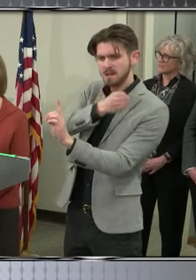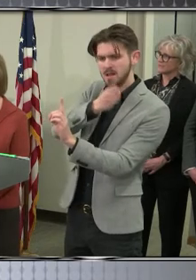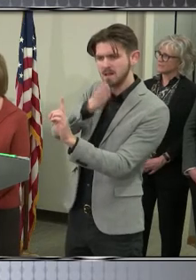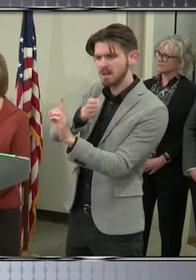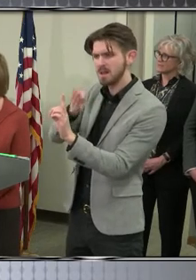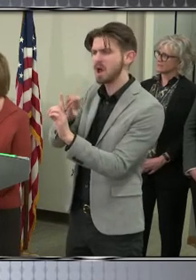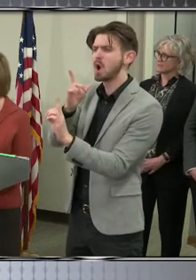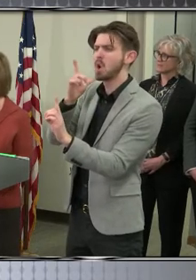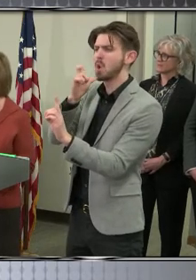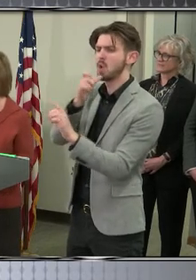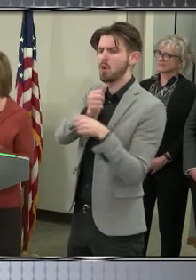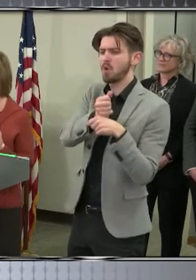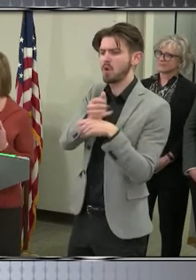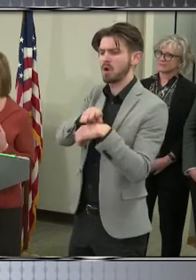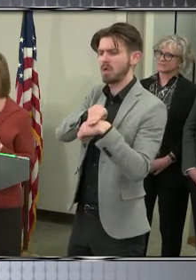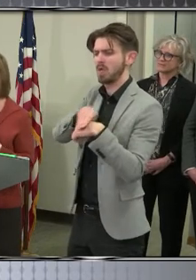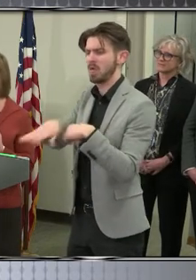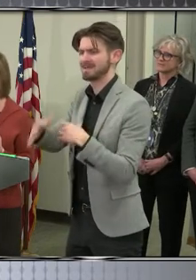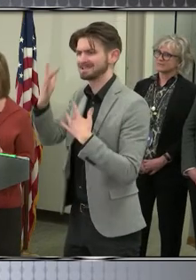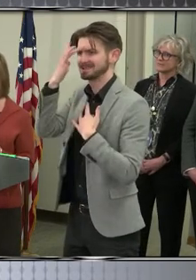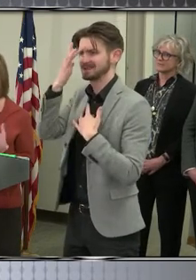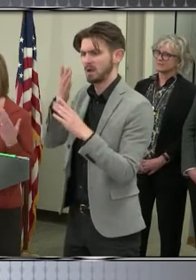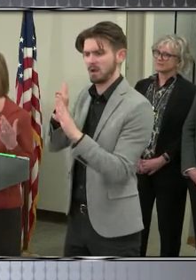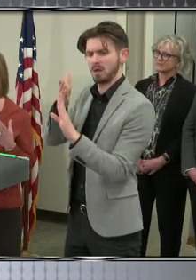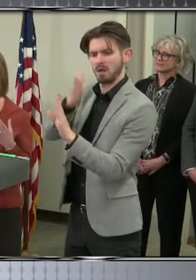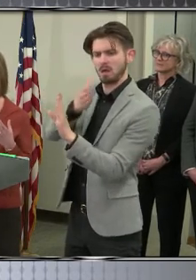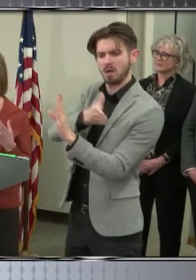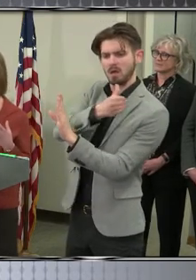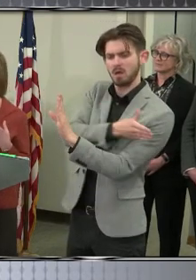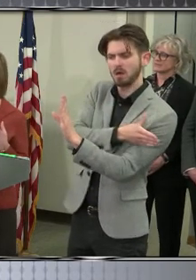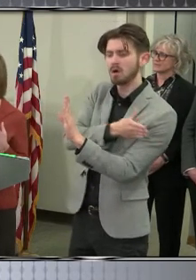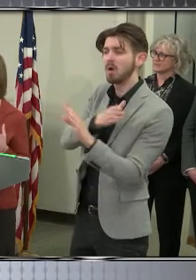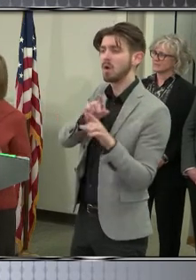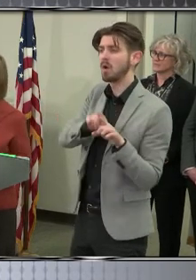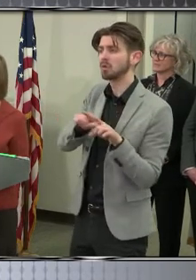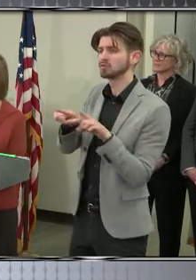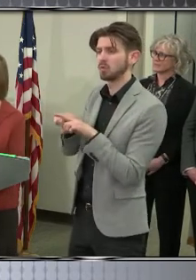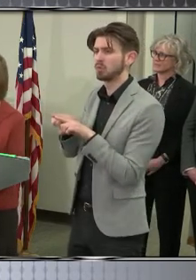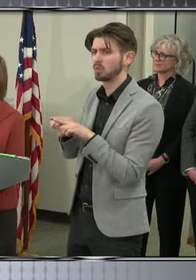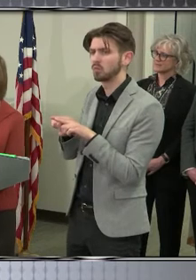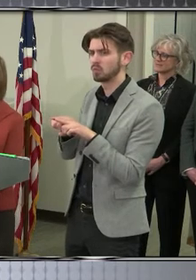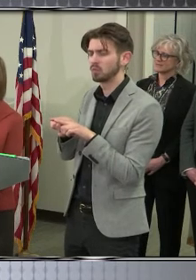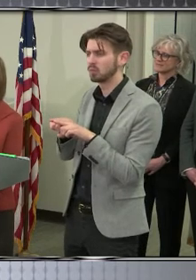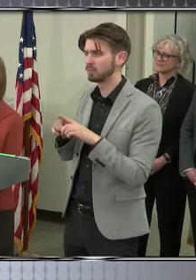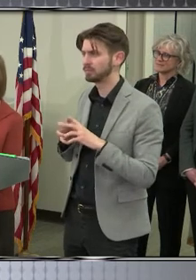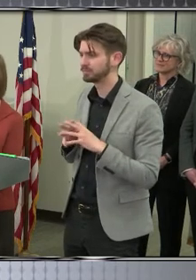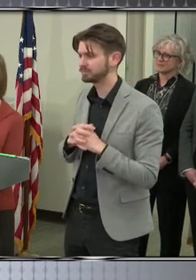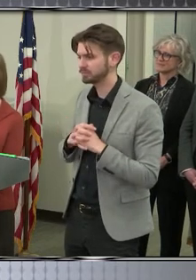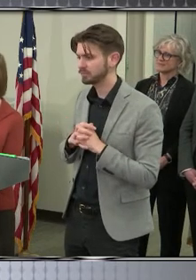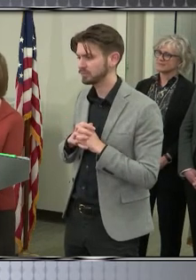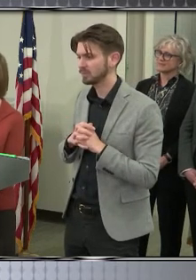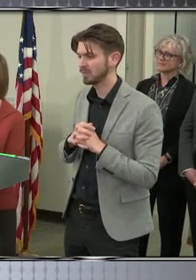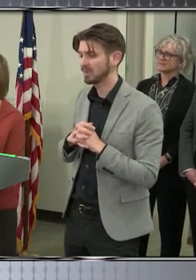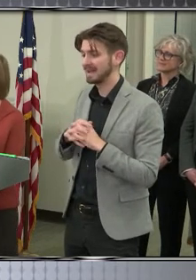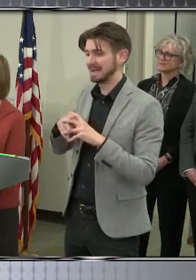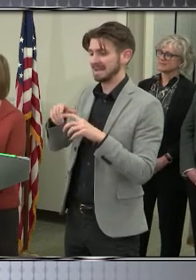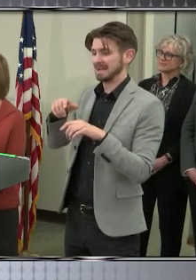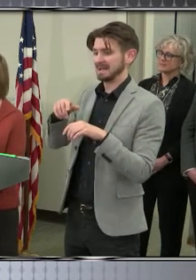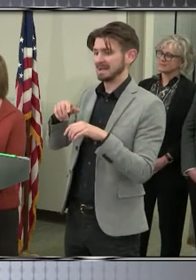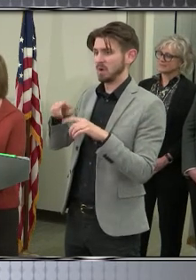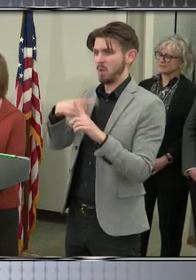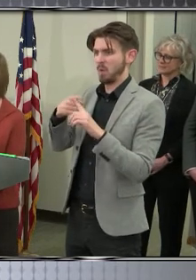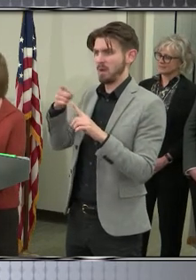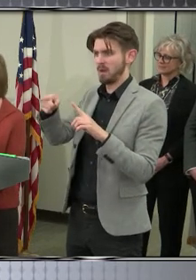as seeing where they have been in a certain period of time for which they would have been contagious to others.